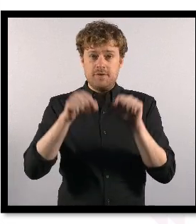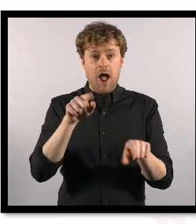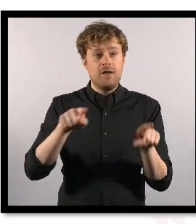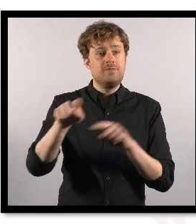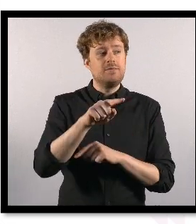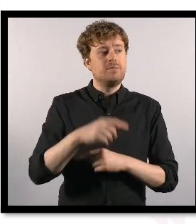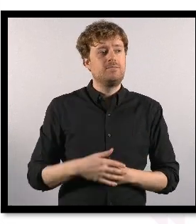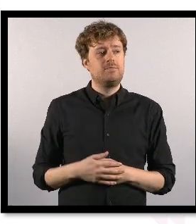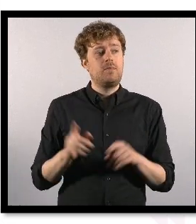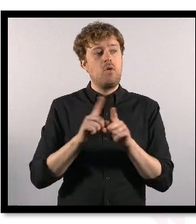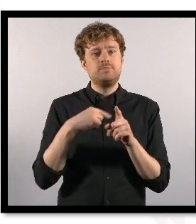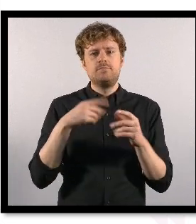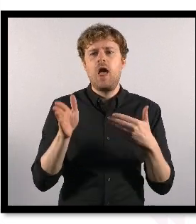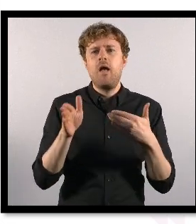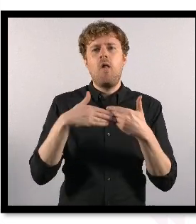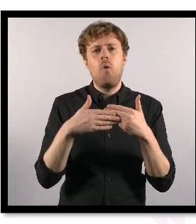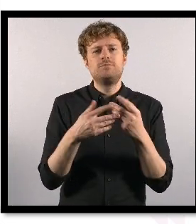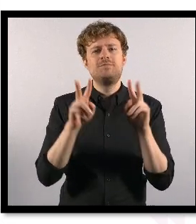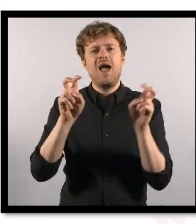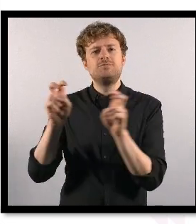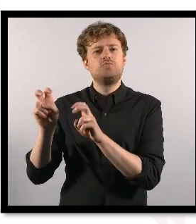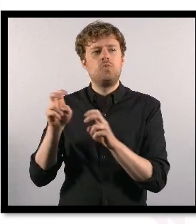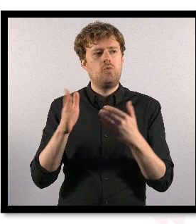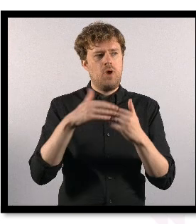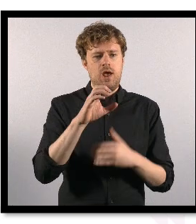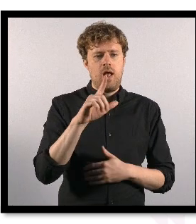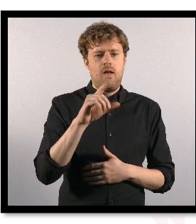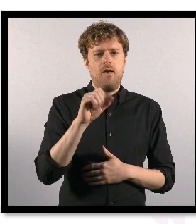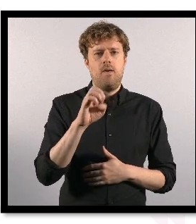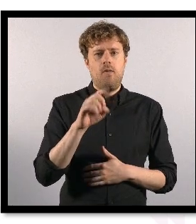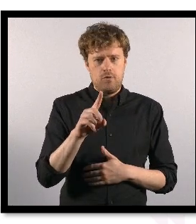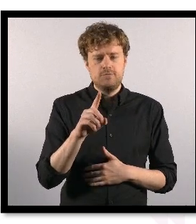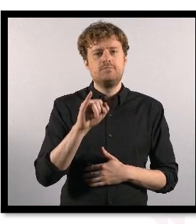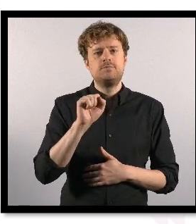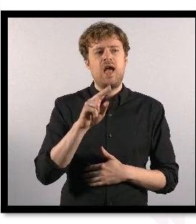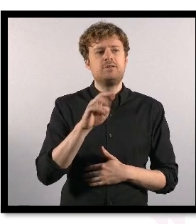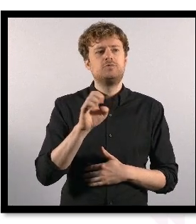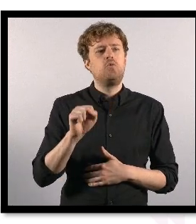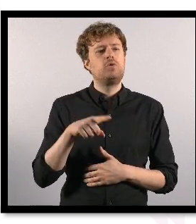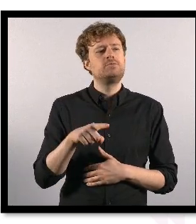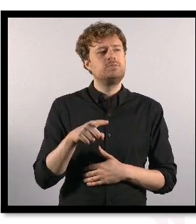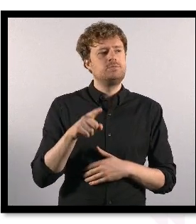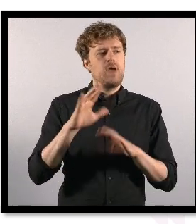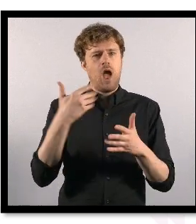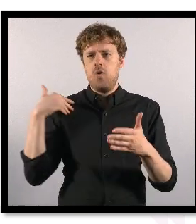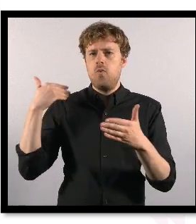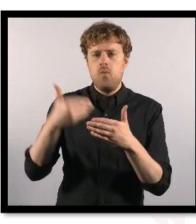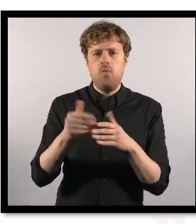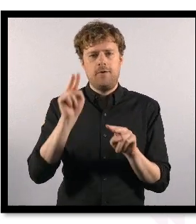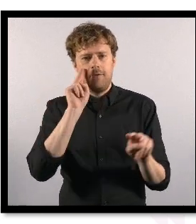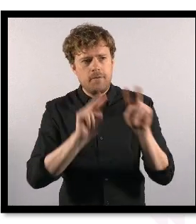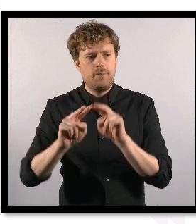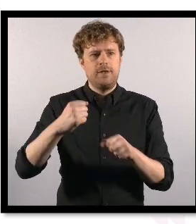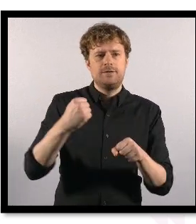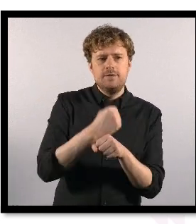to oversee. And another thing I'd like to mention is if you find any of the criteria that is not declarative enough or not clear